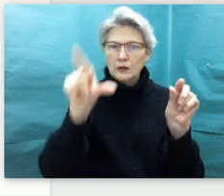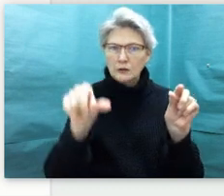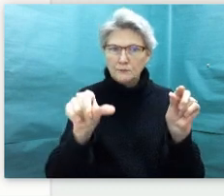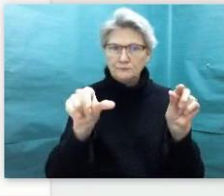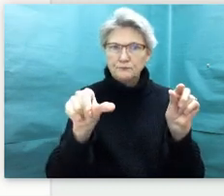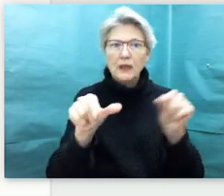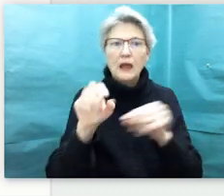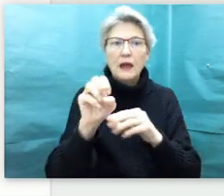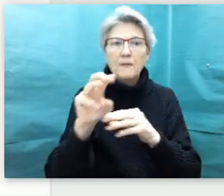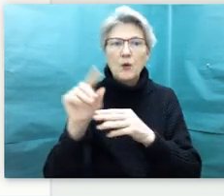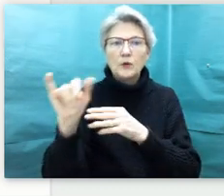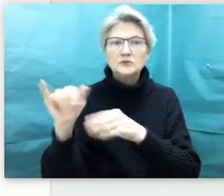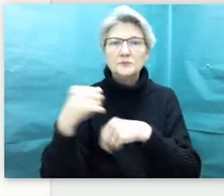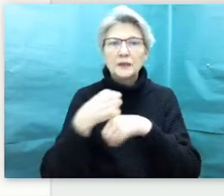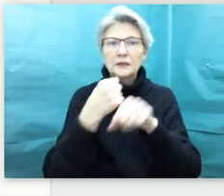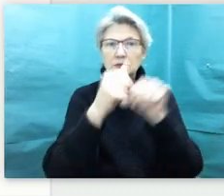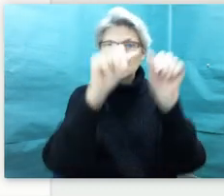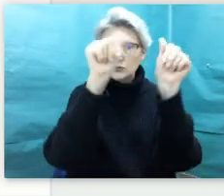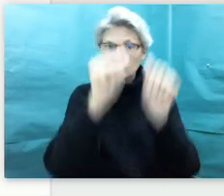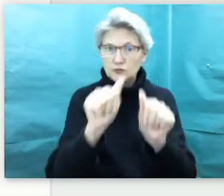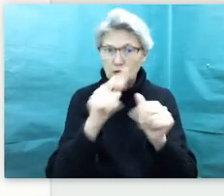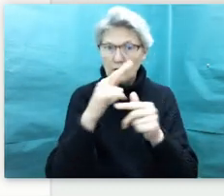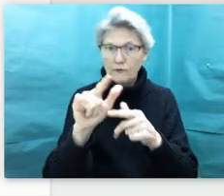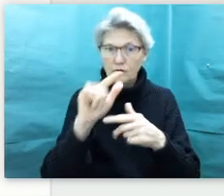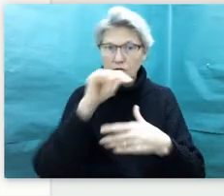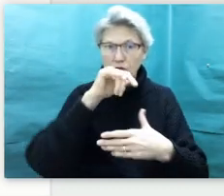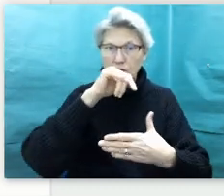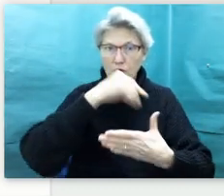measure angle DCE